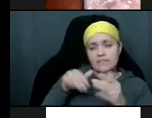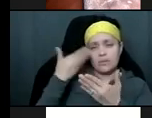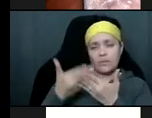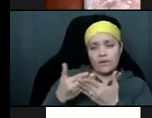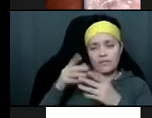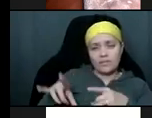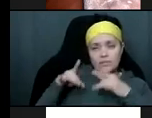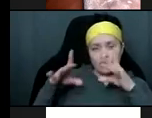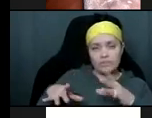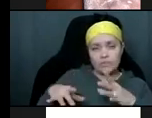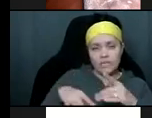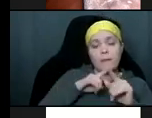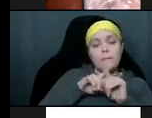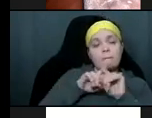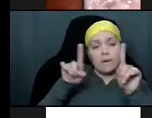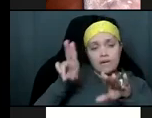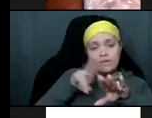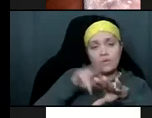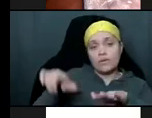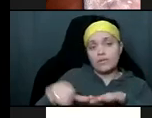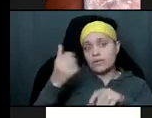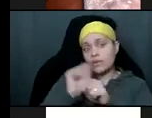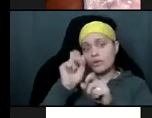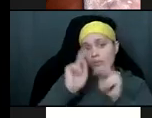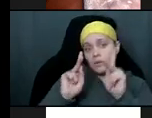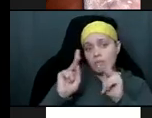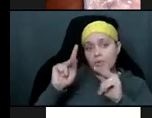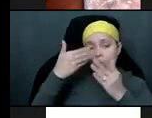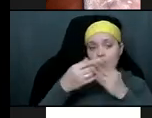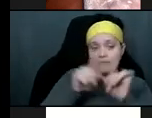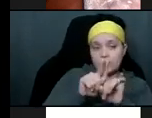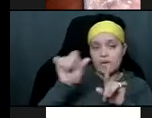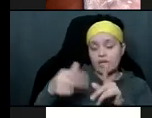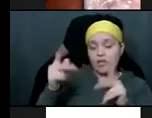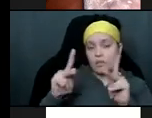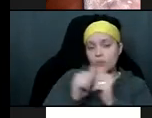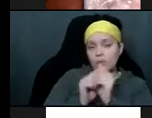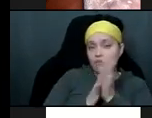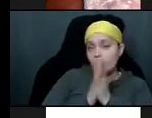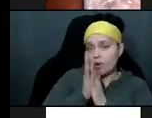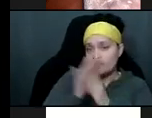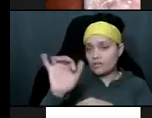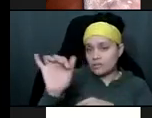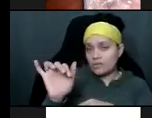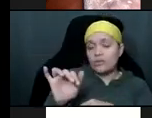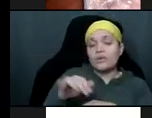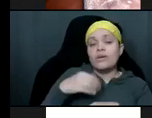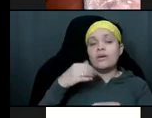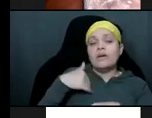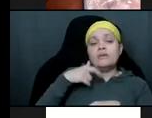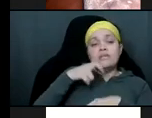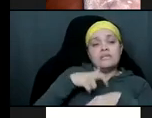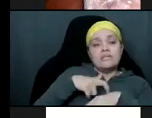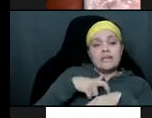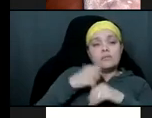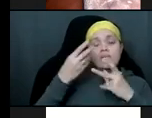then. But of course, other people come too, and others with different motivations. There was a time when a